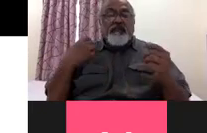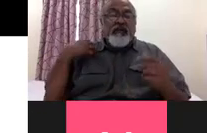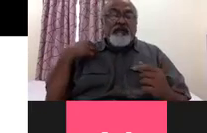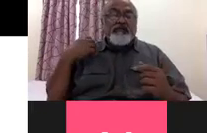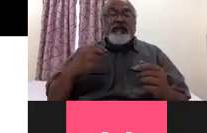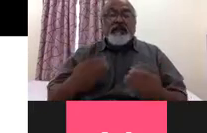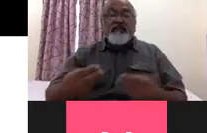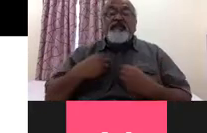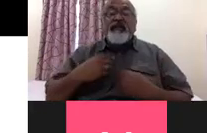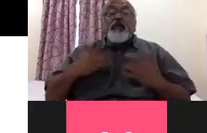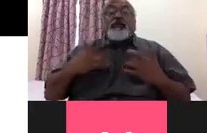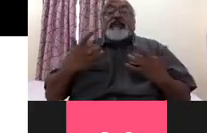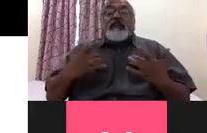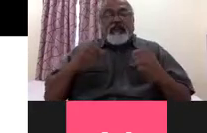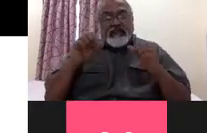your side?